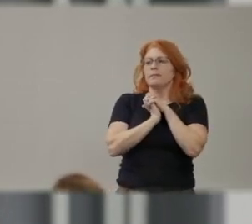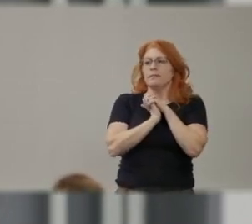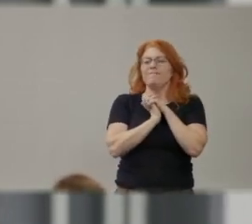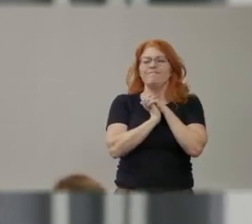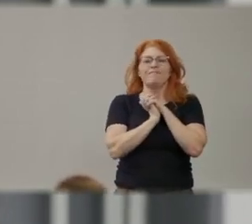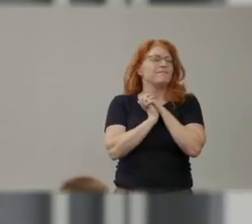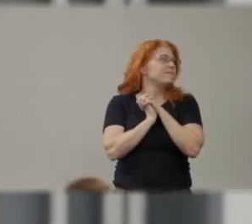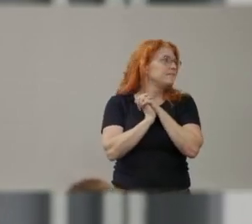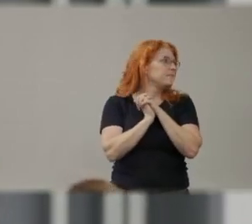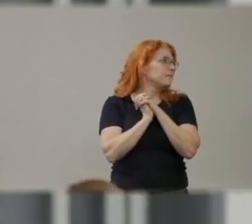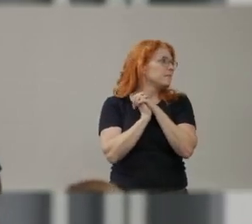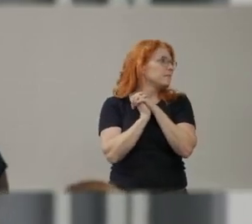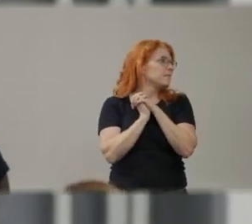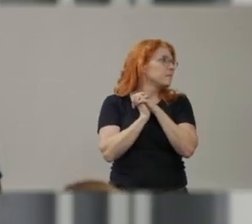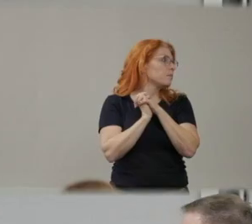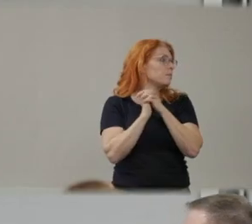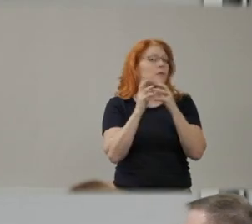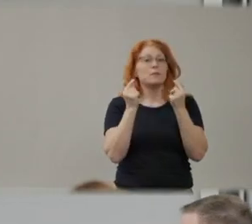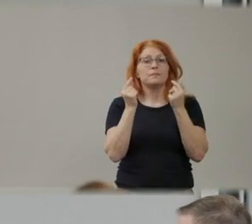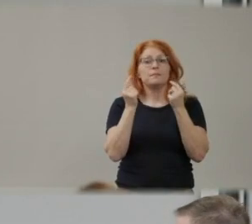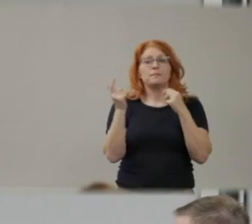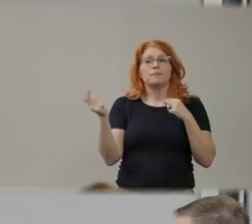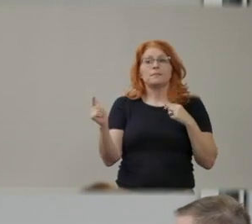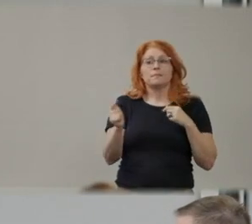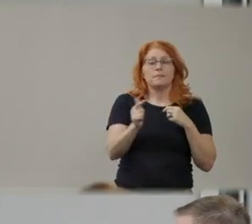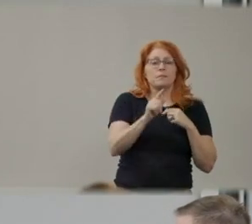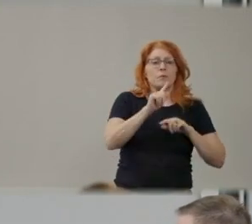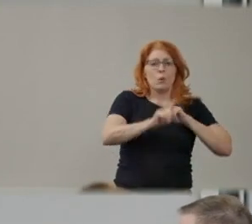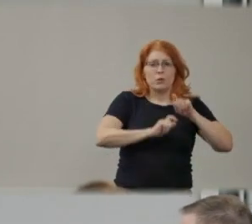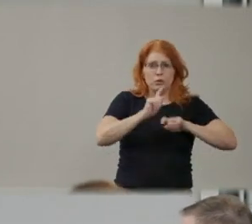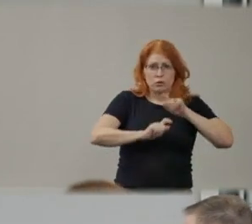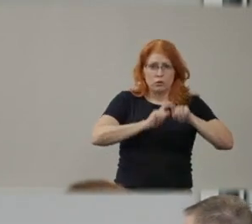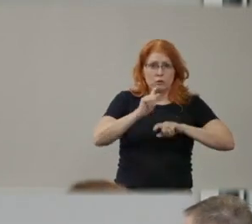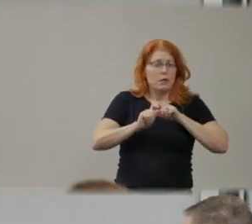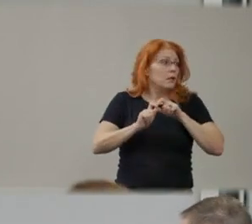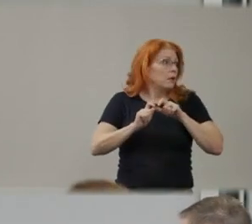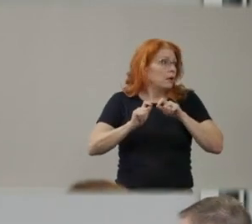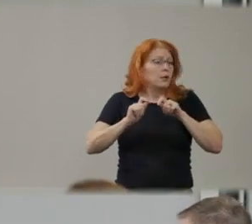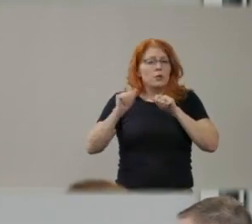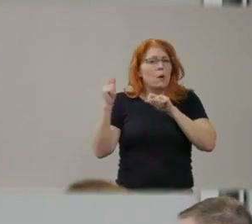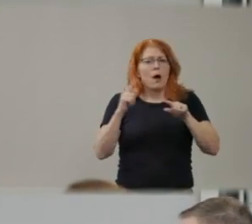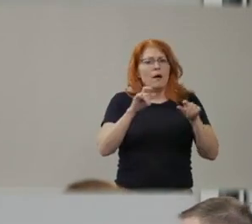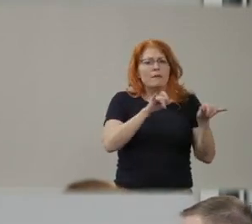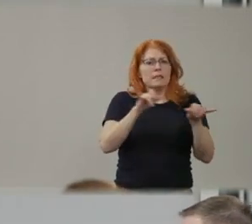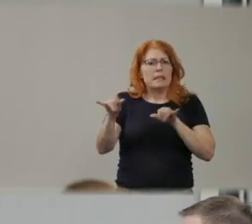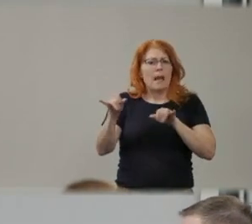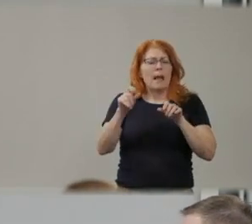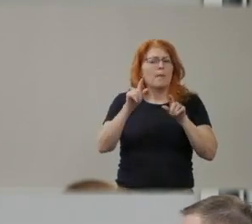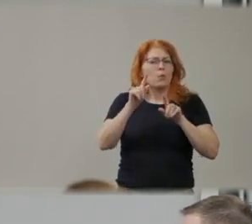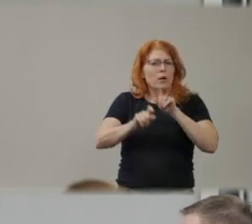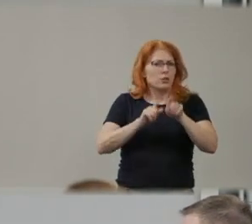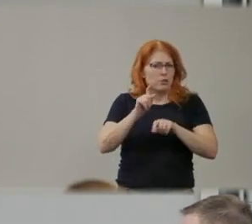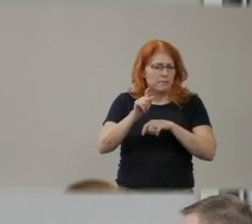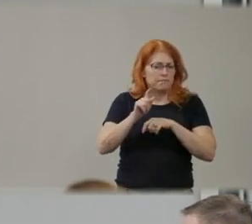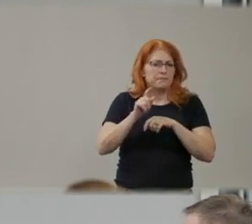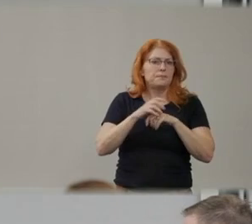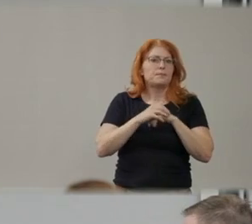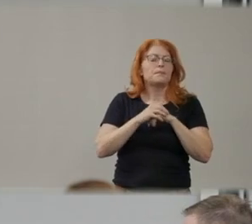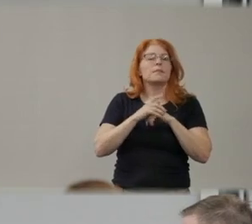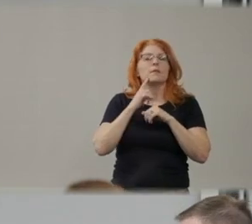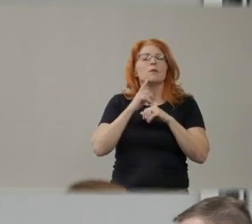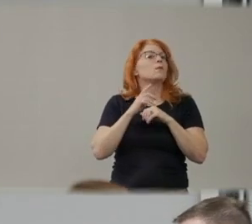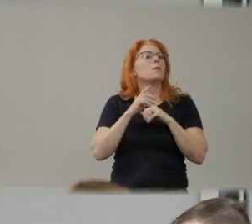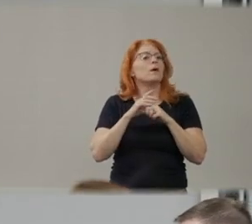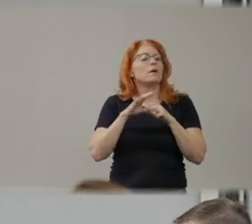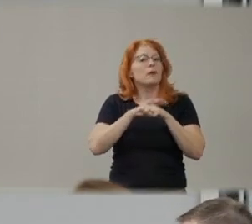So, we're just going to go and ask some questions, and not all of you will have the same question, but I'm going to try to make sure that we cover areas